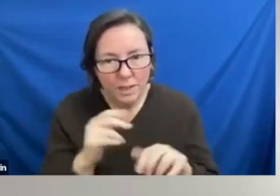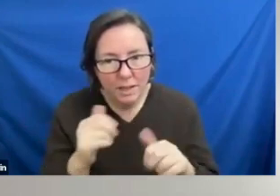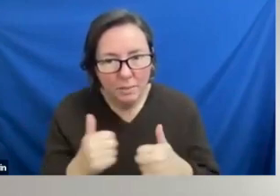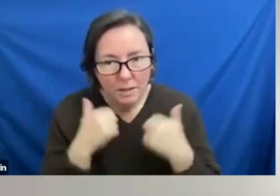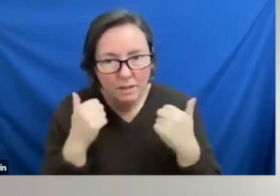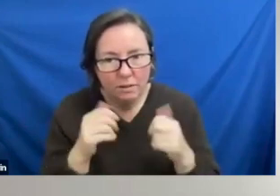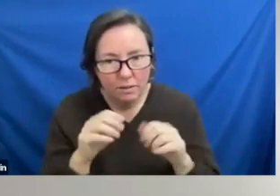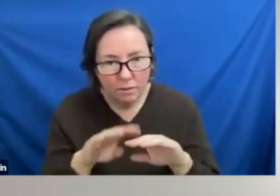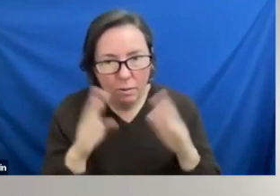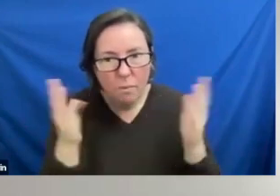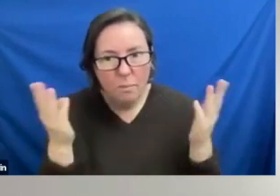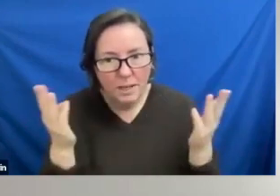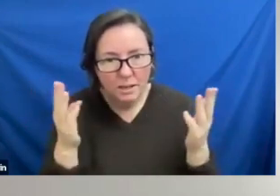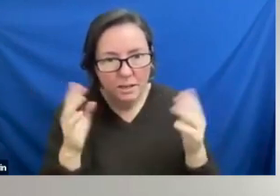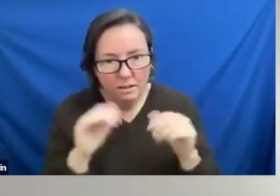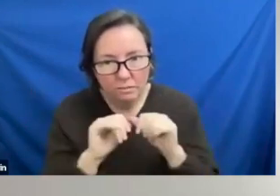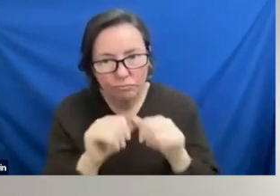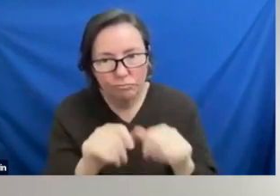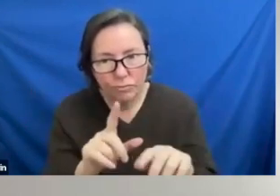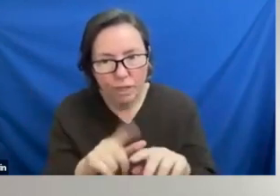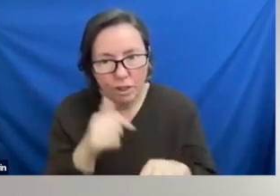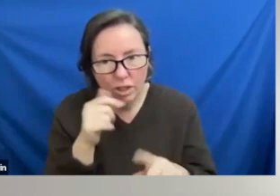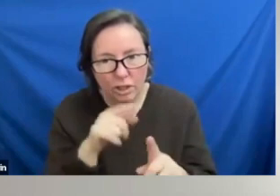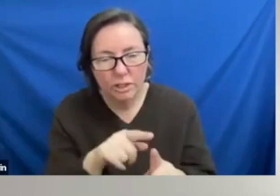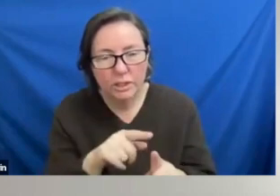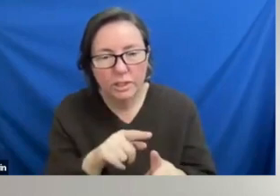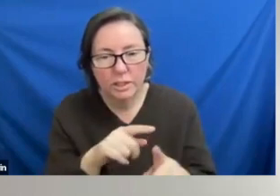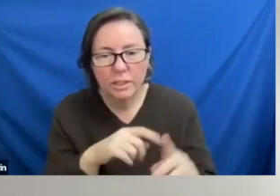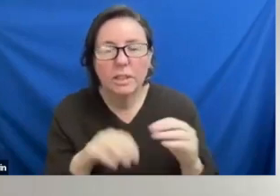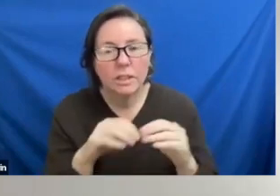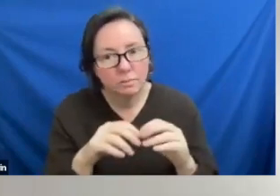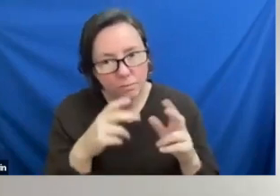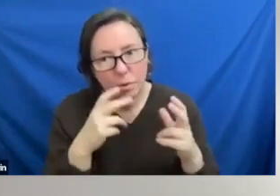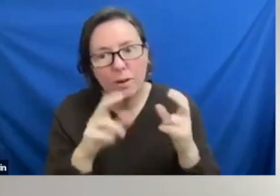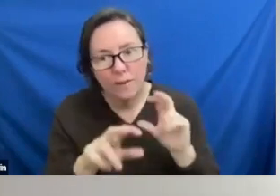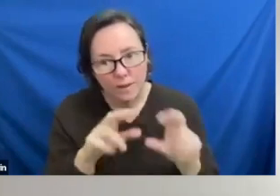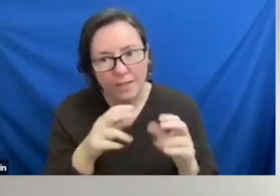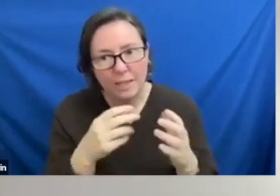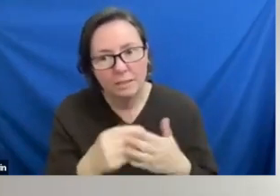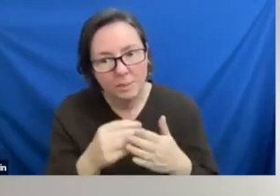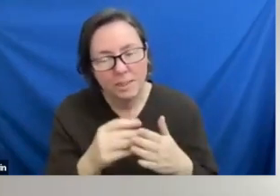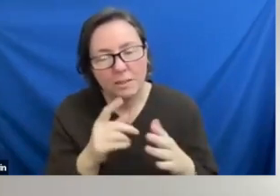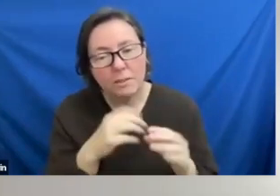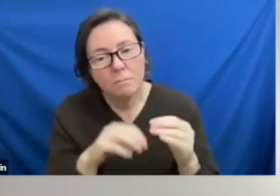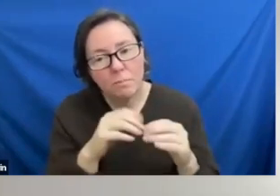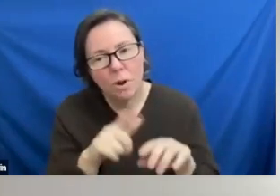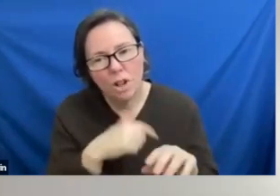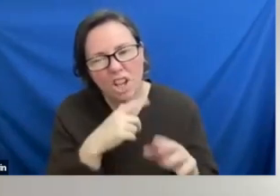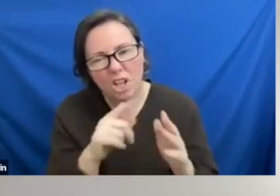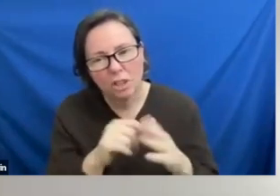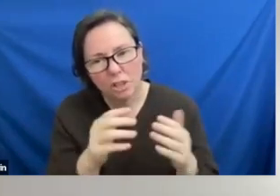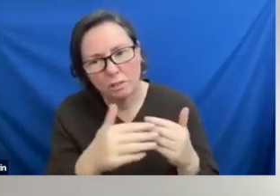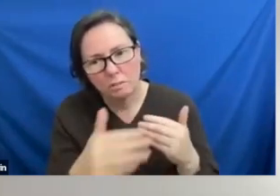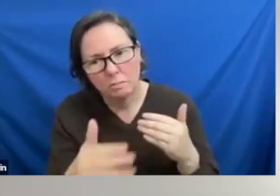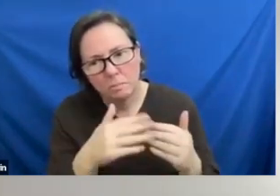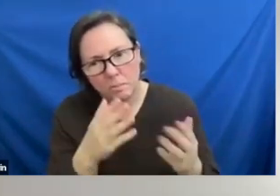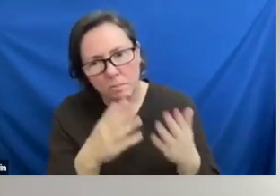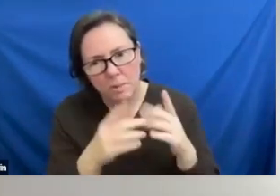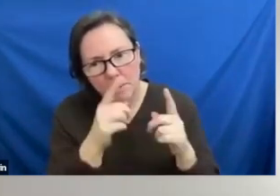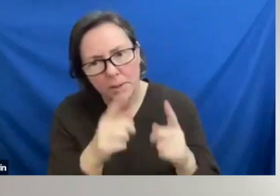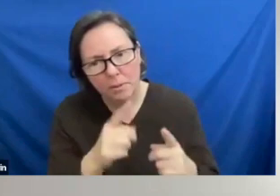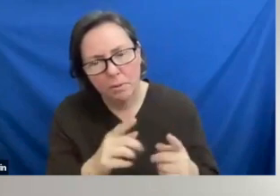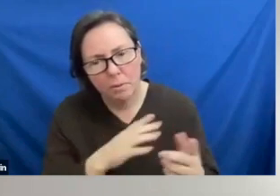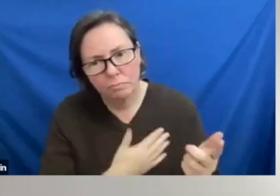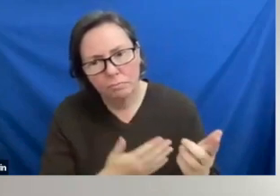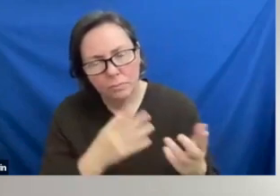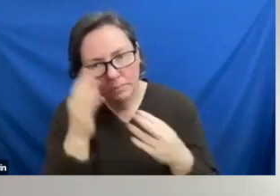obviously a much more significant investment, something that would be a little bit longer term. But something that we're certainly willing